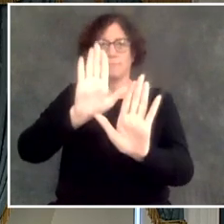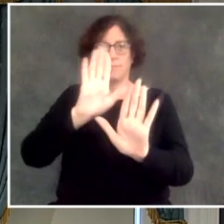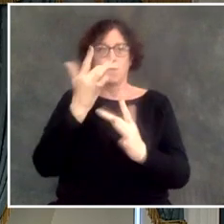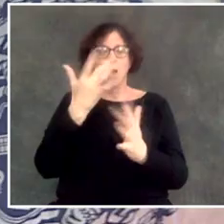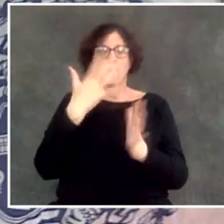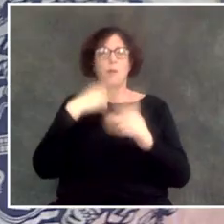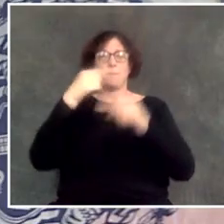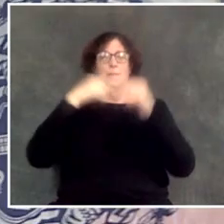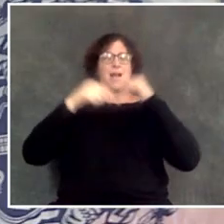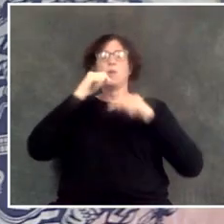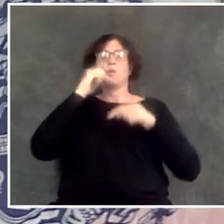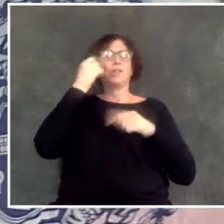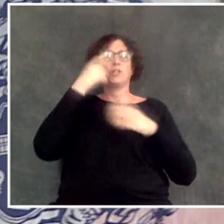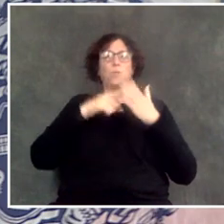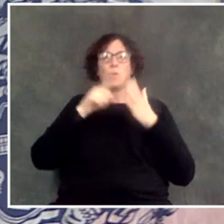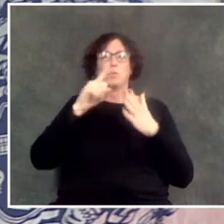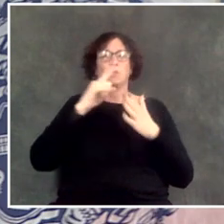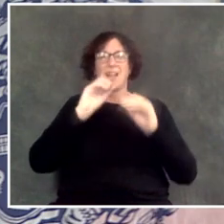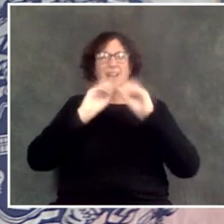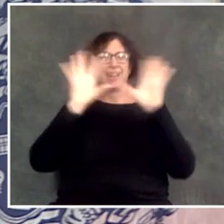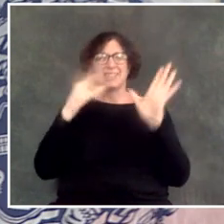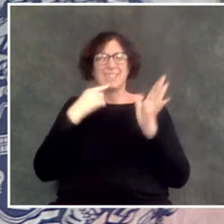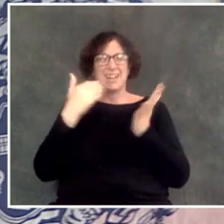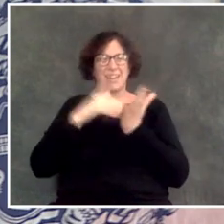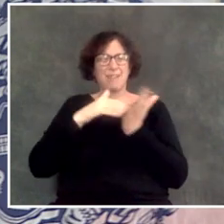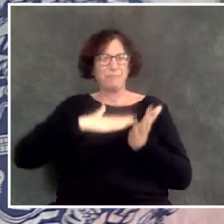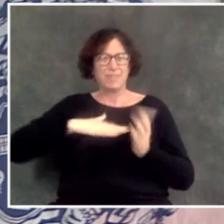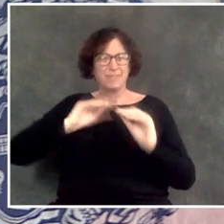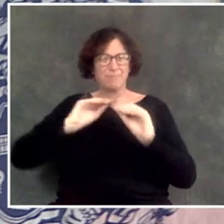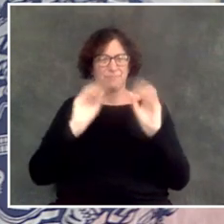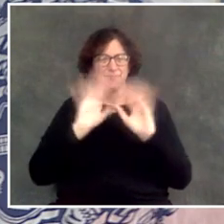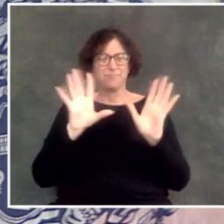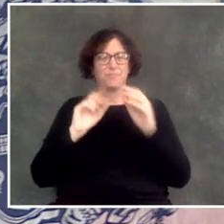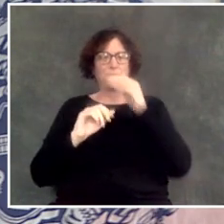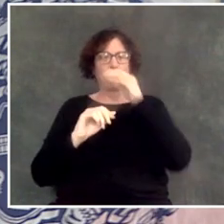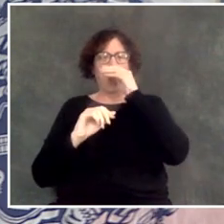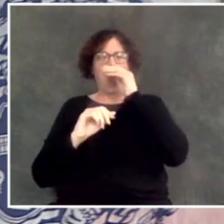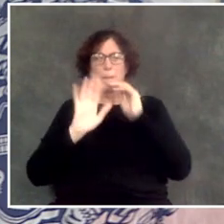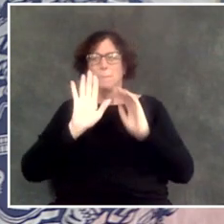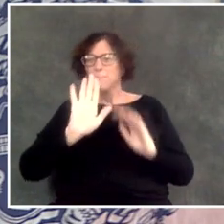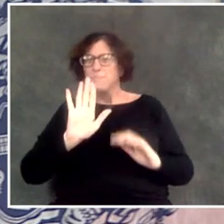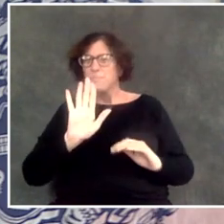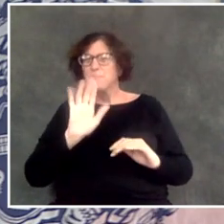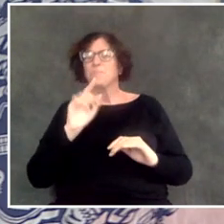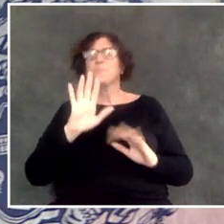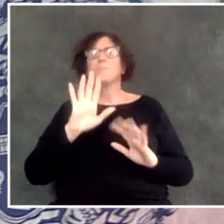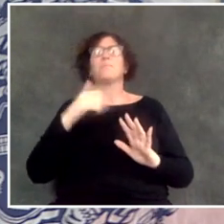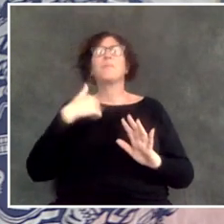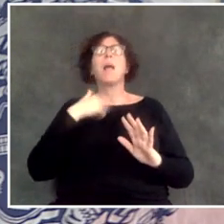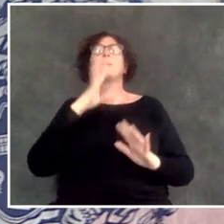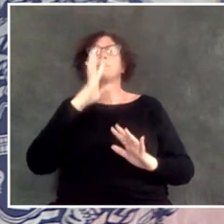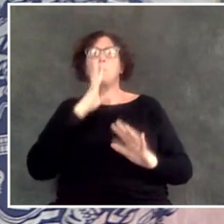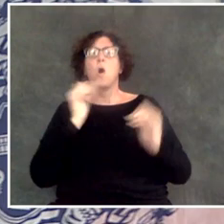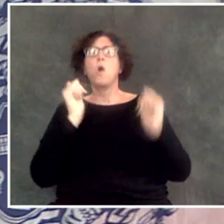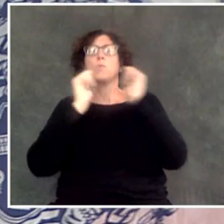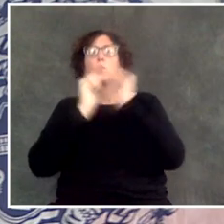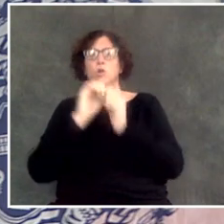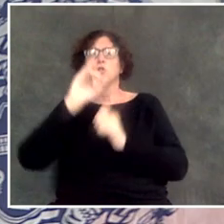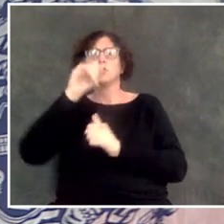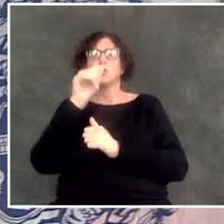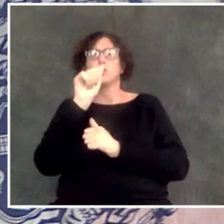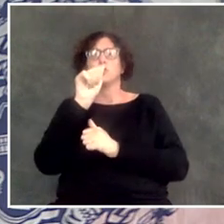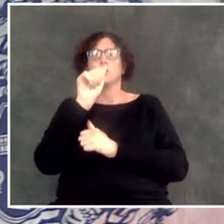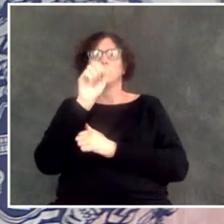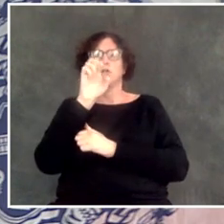speaking the same language here. You know, I talked to Jared Kushner yesterday, and that particular shipment that, you know, there was a